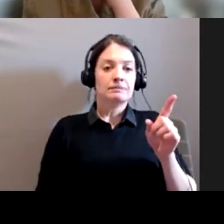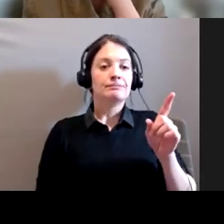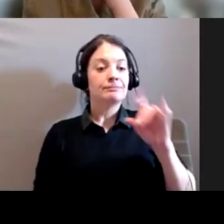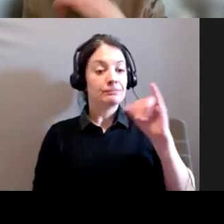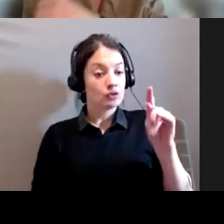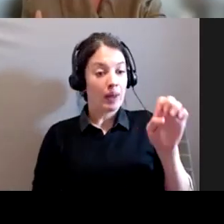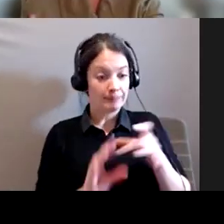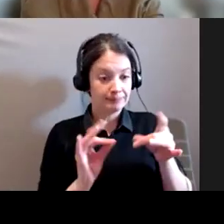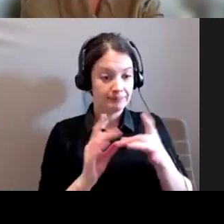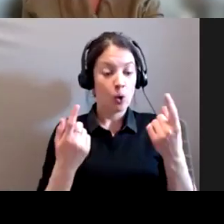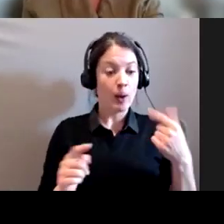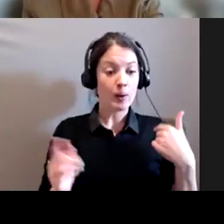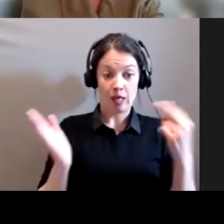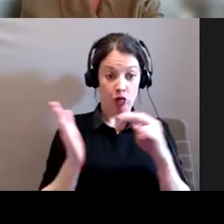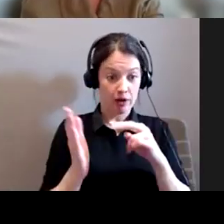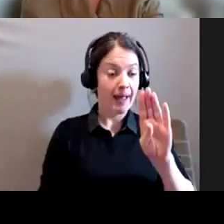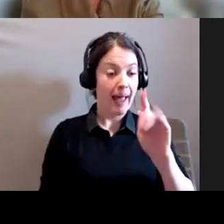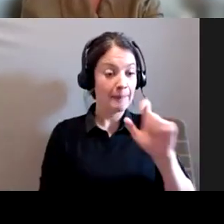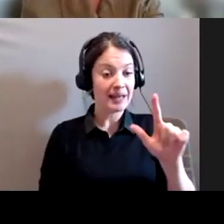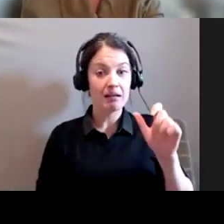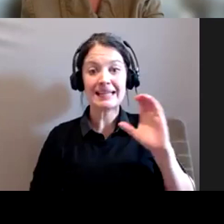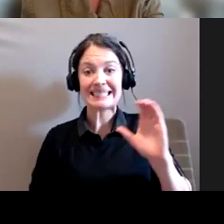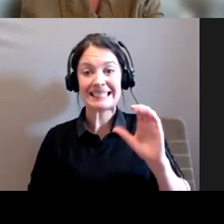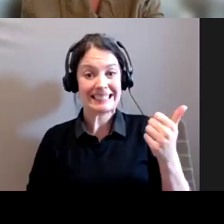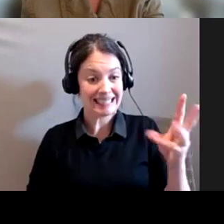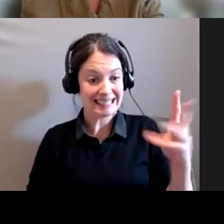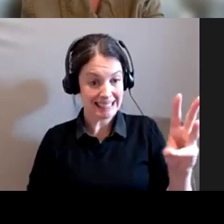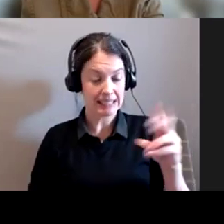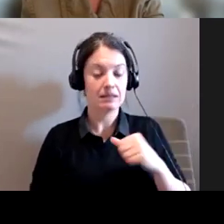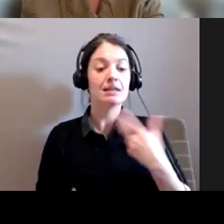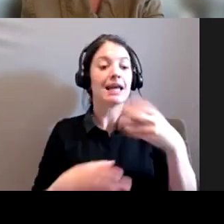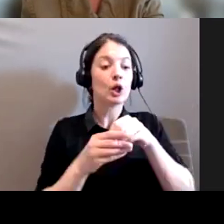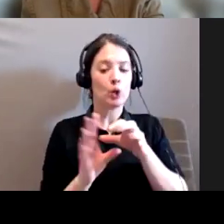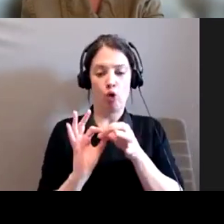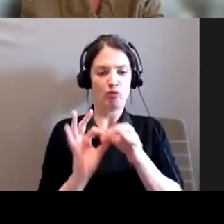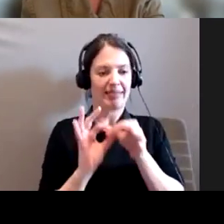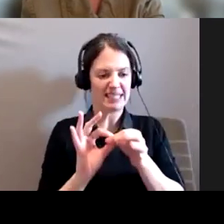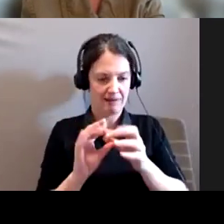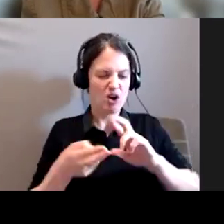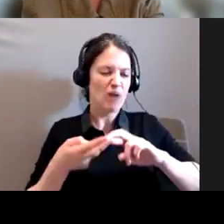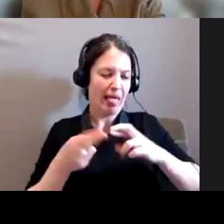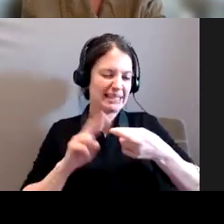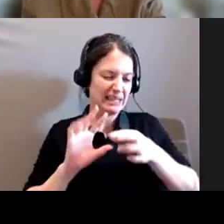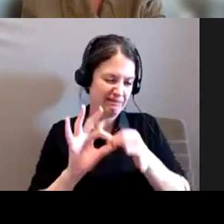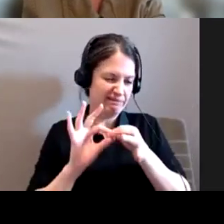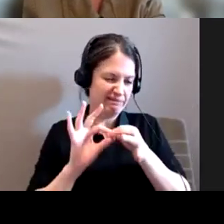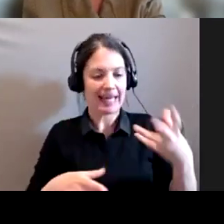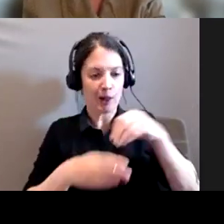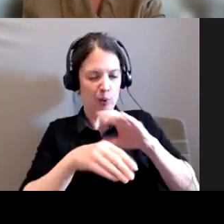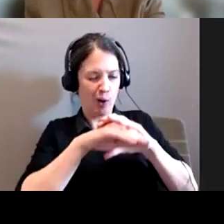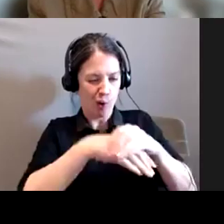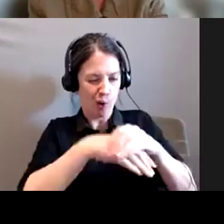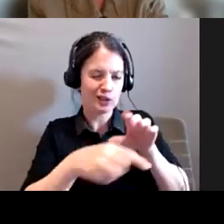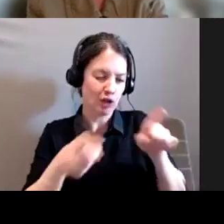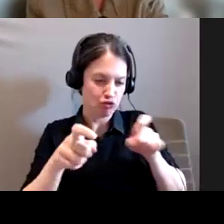violence and the ask to include relative as part of that coercive control legislation, part of